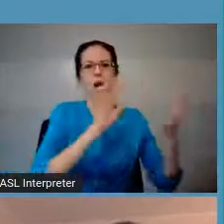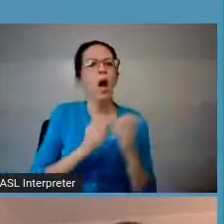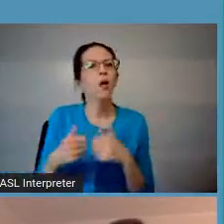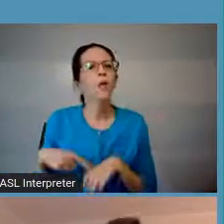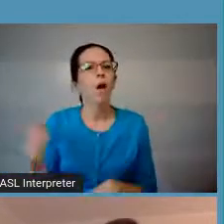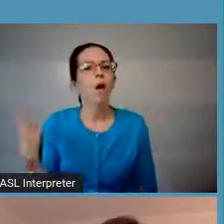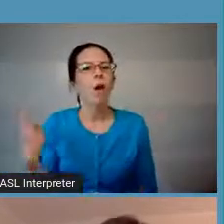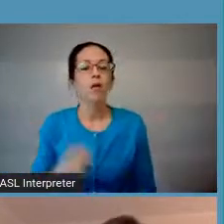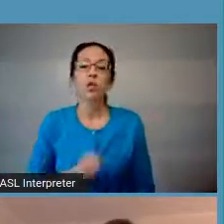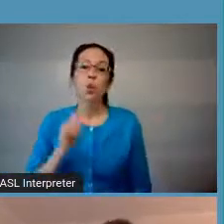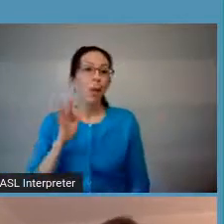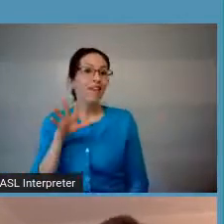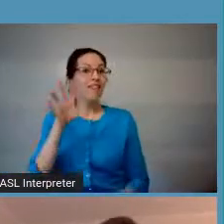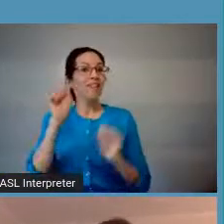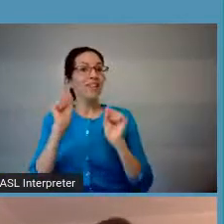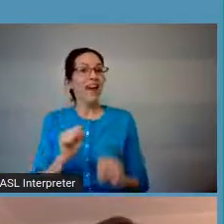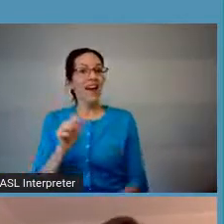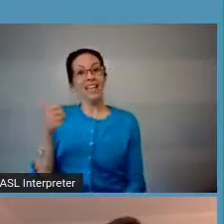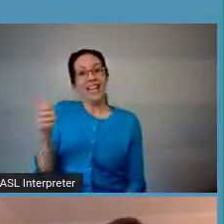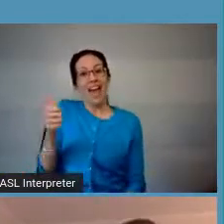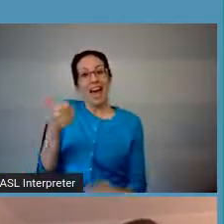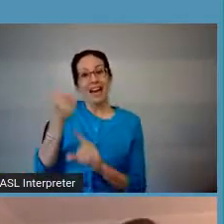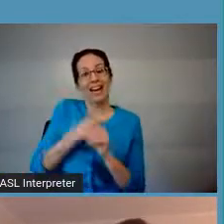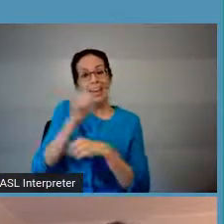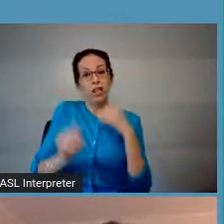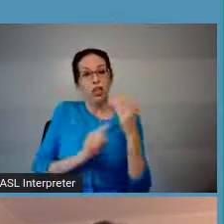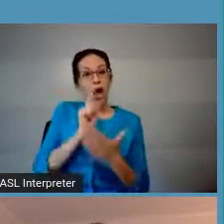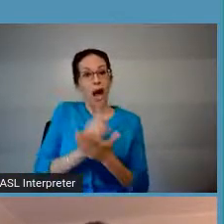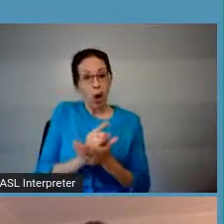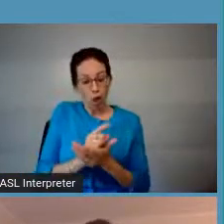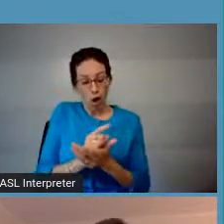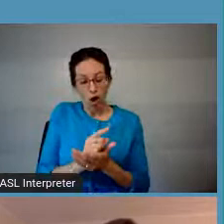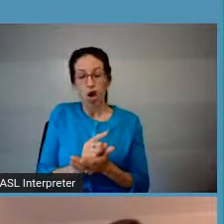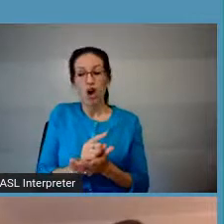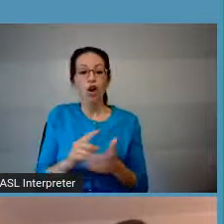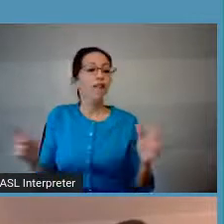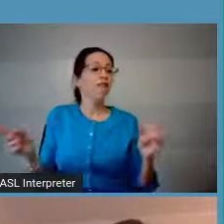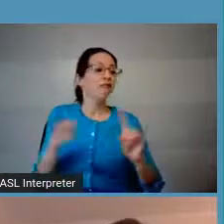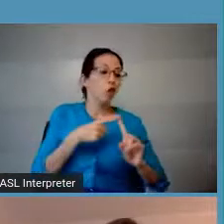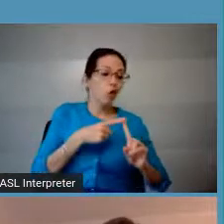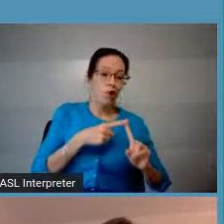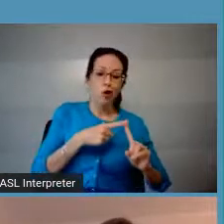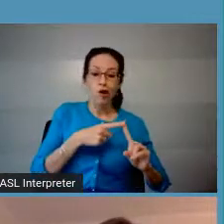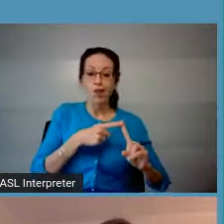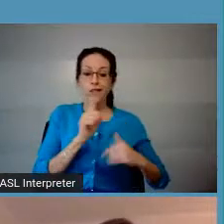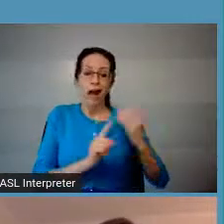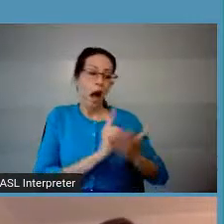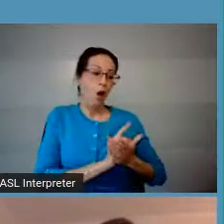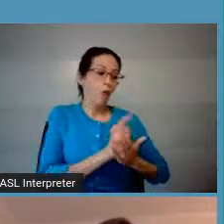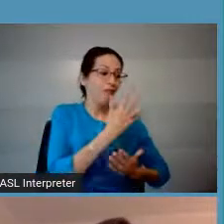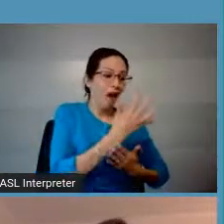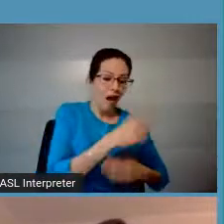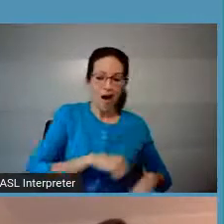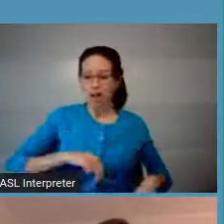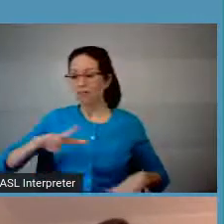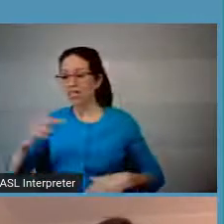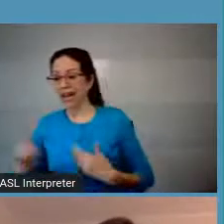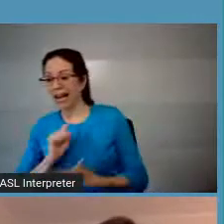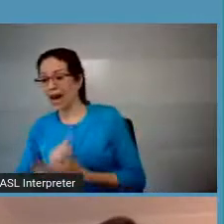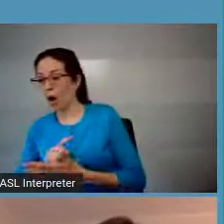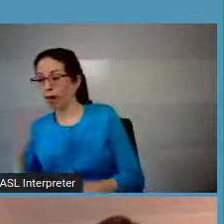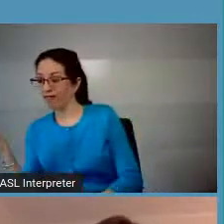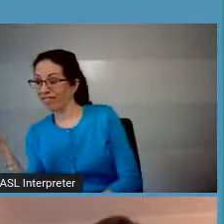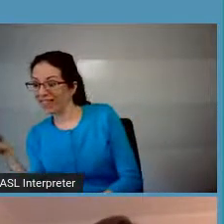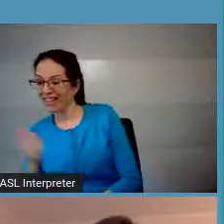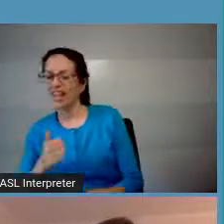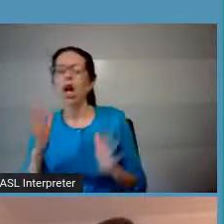per hour, after you've done it several times and you've averaged all together, first you did 5 and then you did 15 and now you're at 10. When you